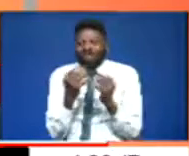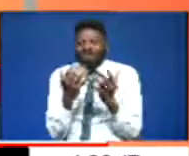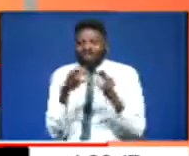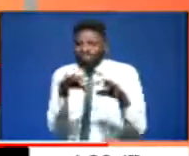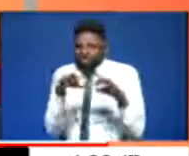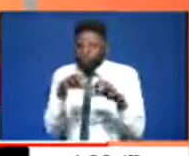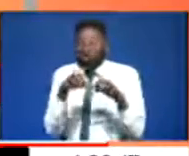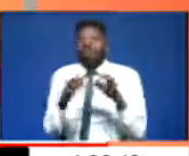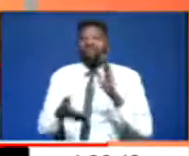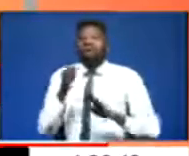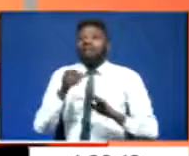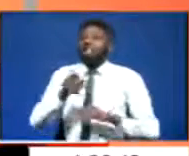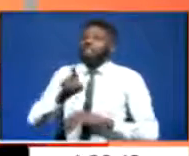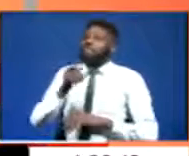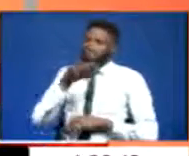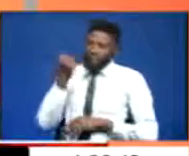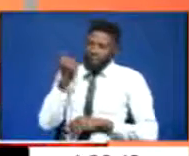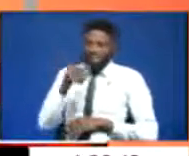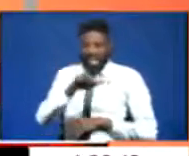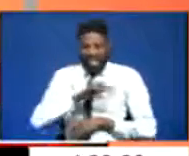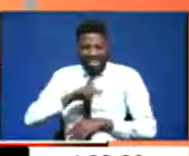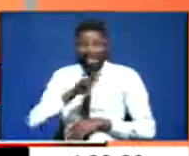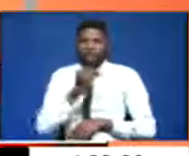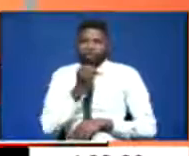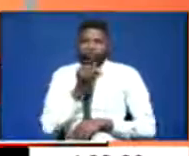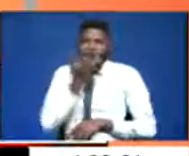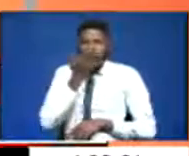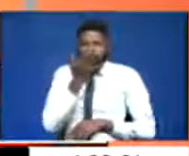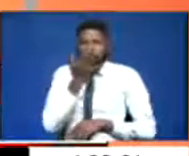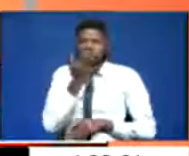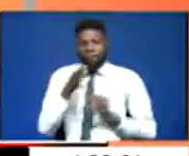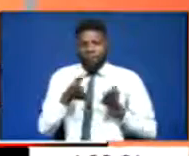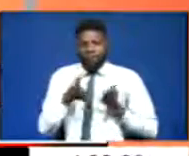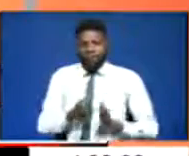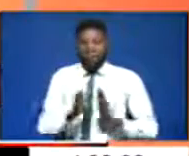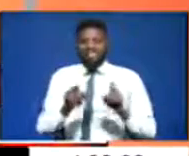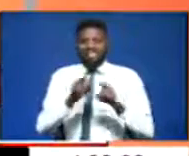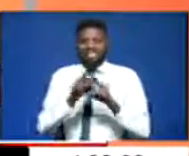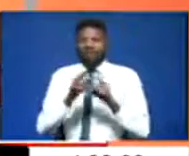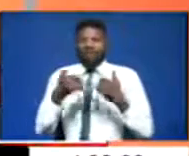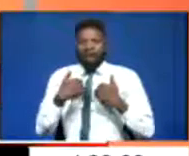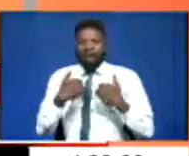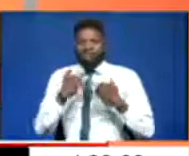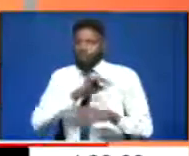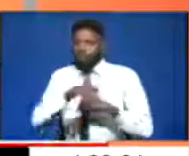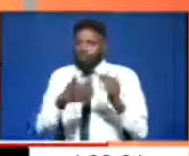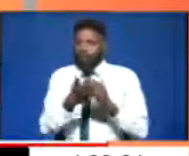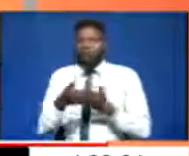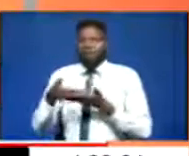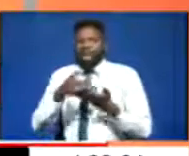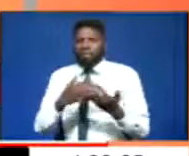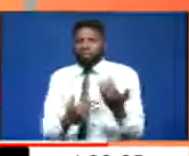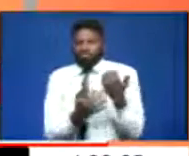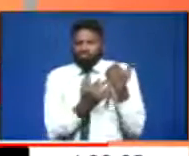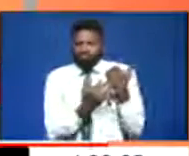in a warm area. They are put on immediate what we call skin to skin, which is for all babies, but more so importantly for